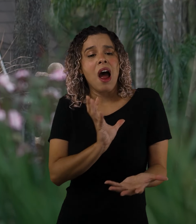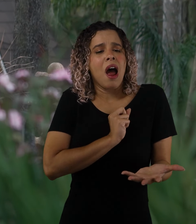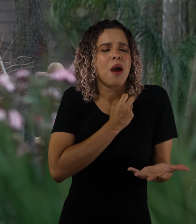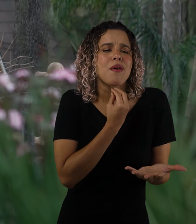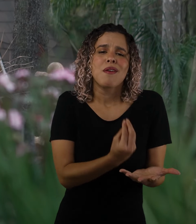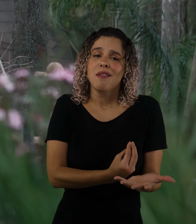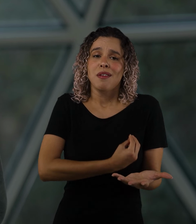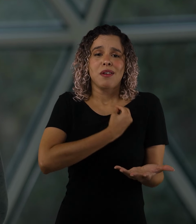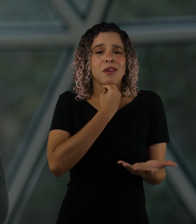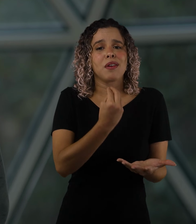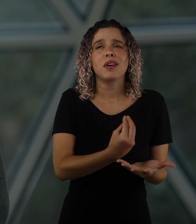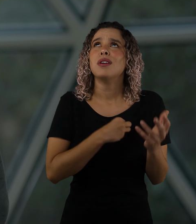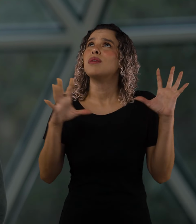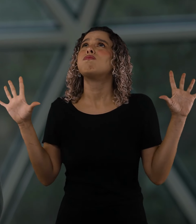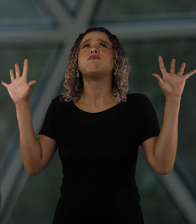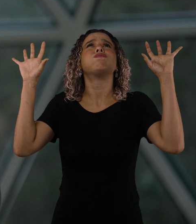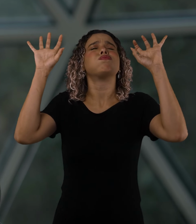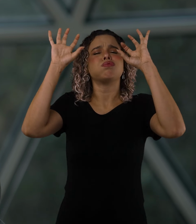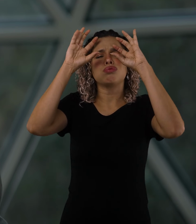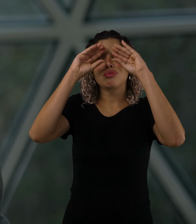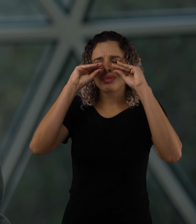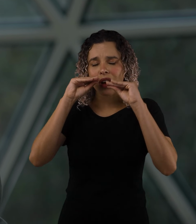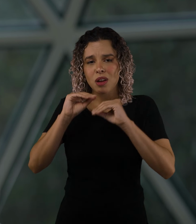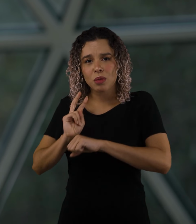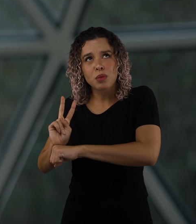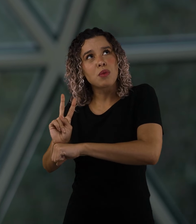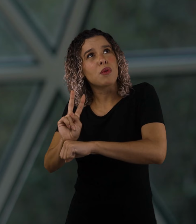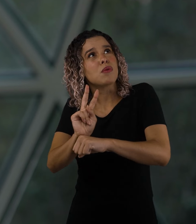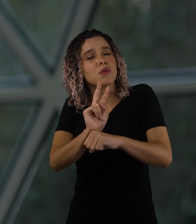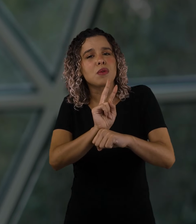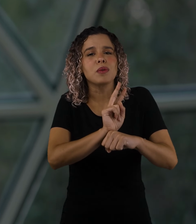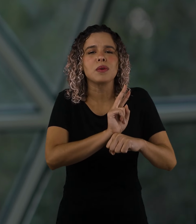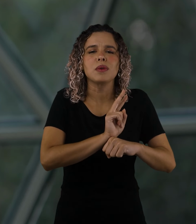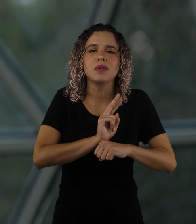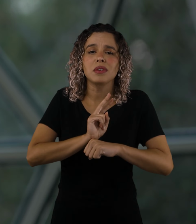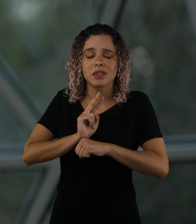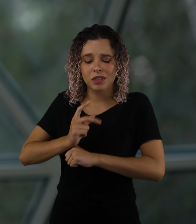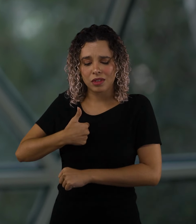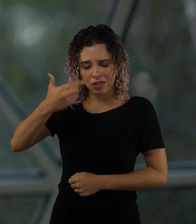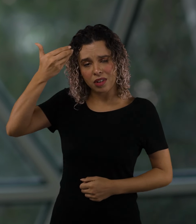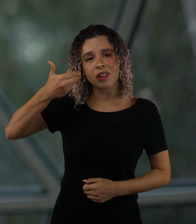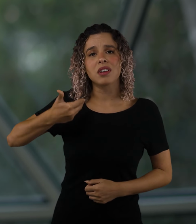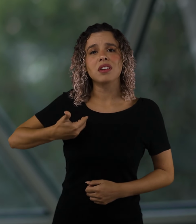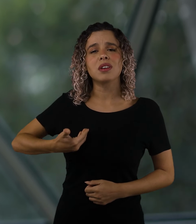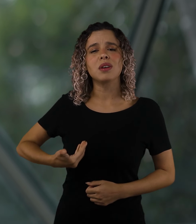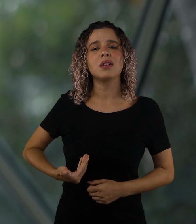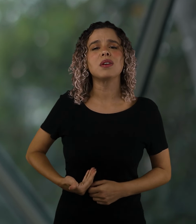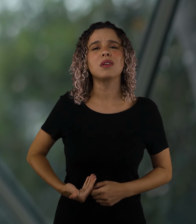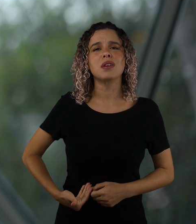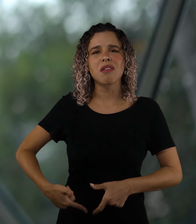life, the one who guards from the dark of the night. I'll be